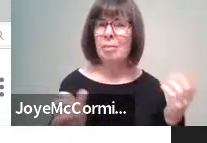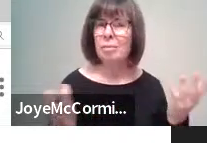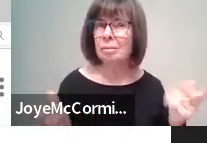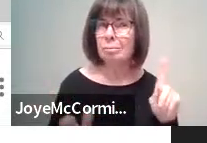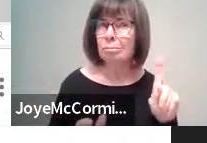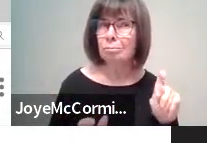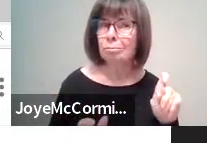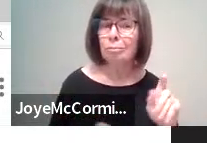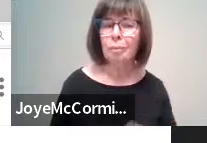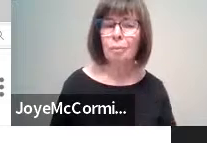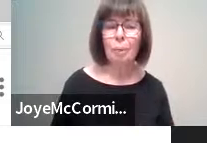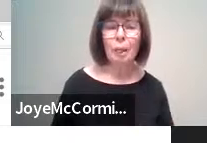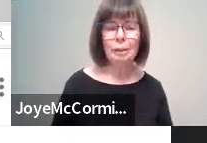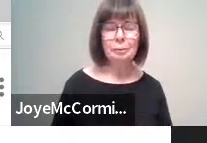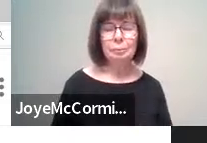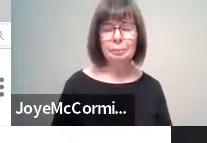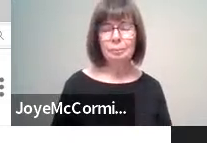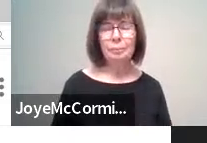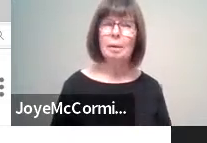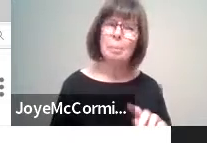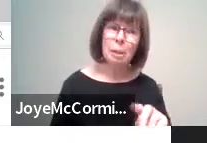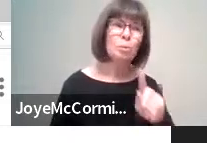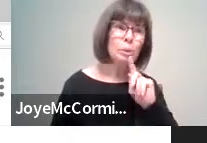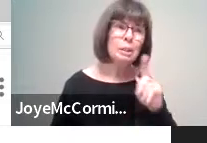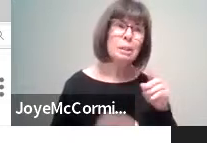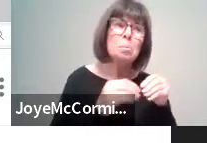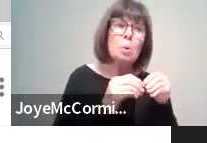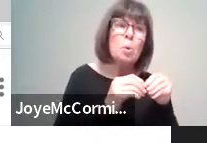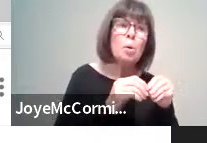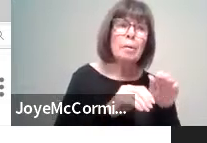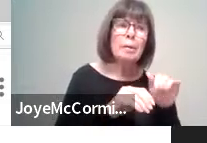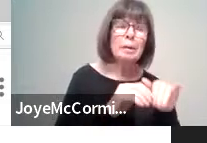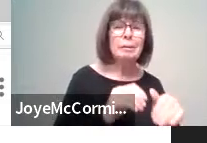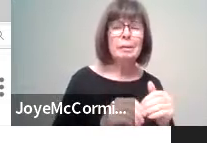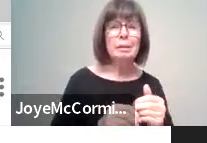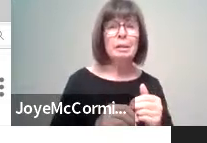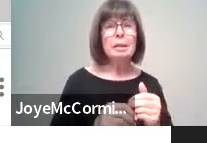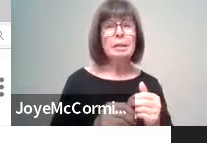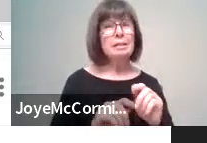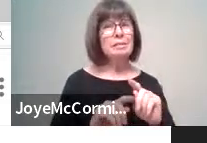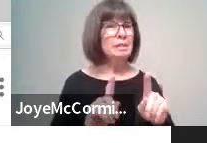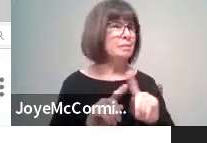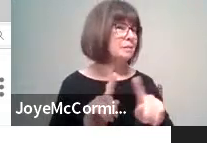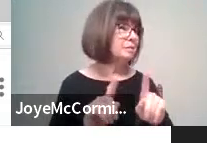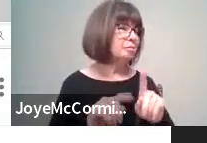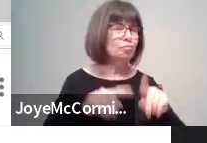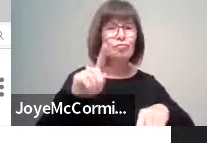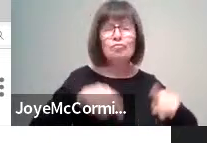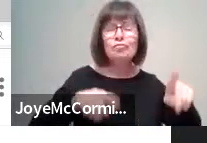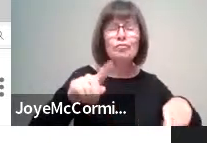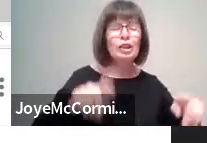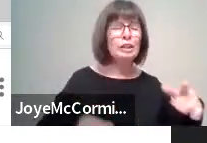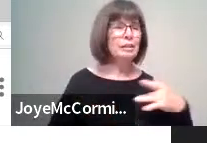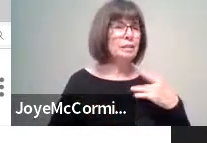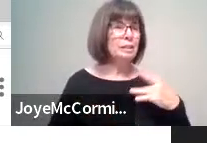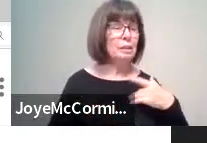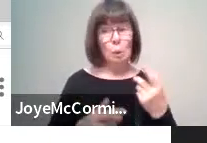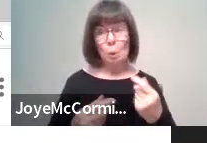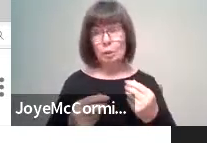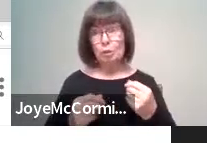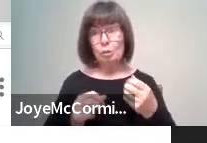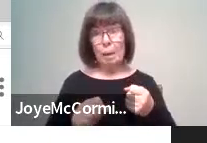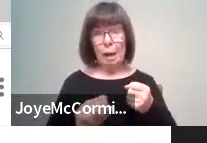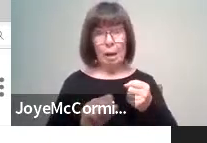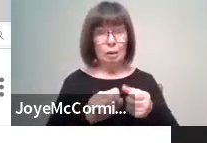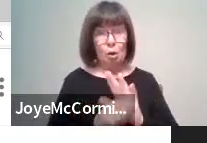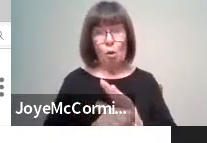but it's more than that. There's been so many different feelings about what to do about the COVID shots themselves